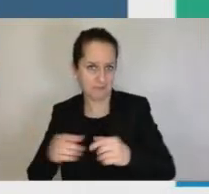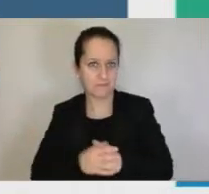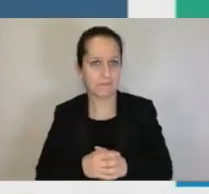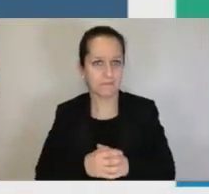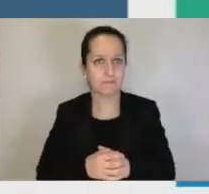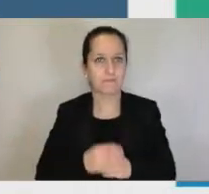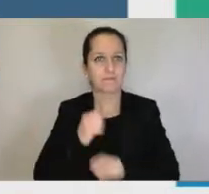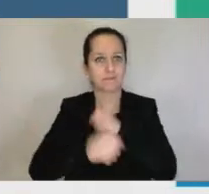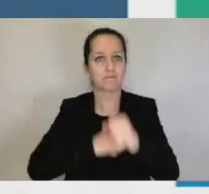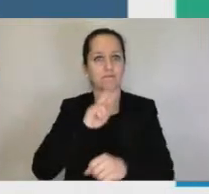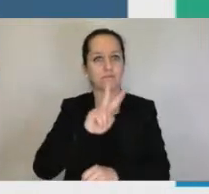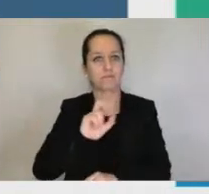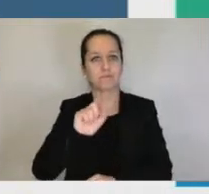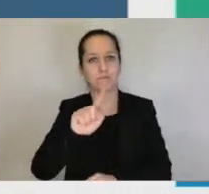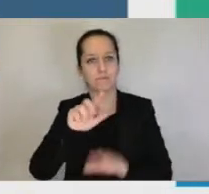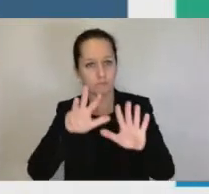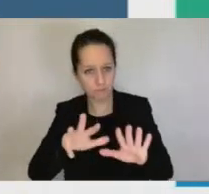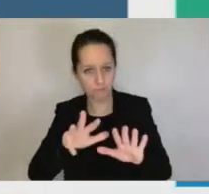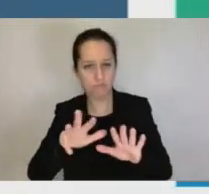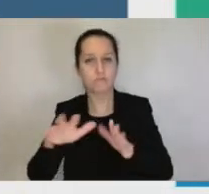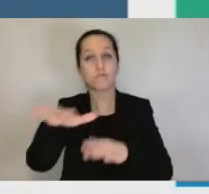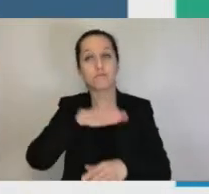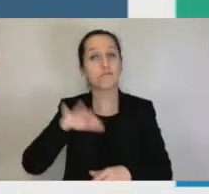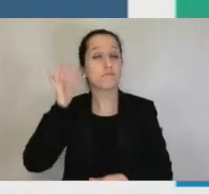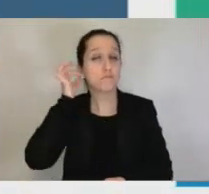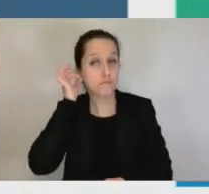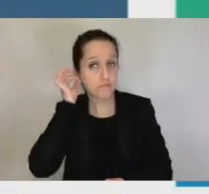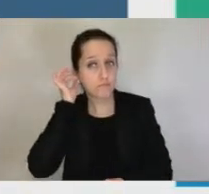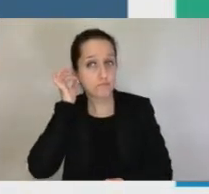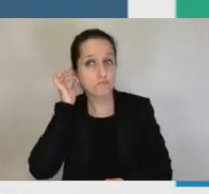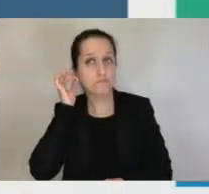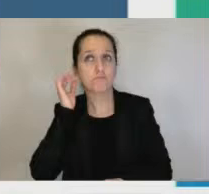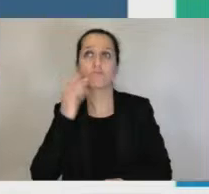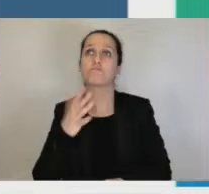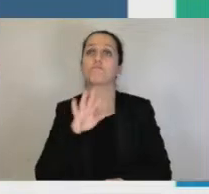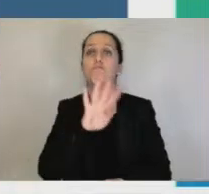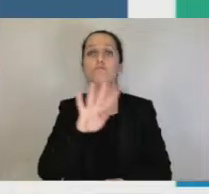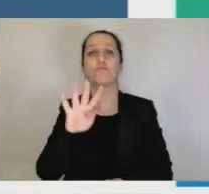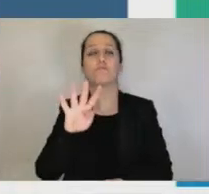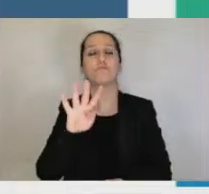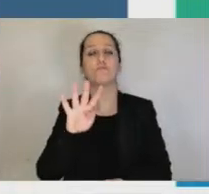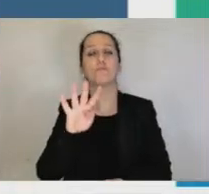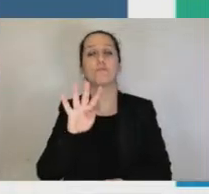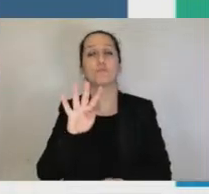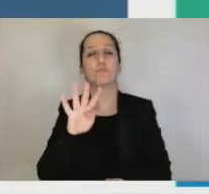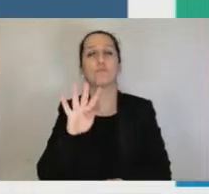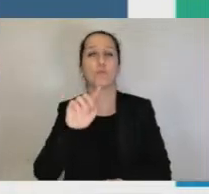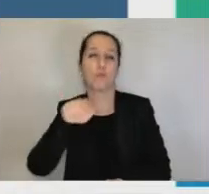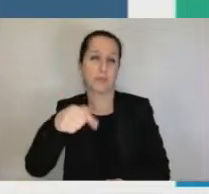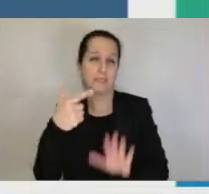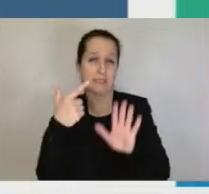2019, household workers, domestic workers had an income equivalent to